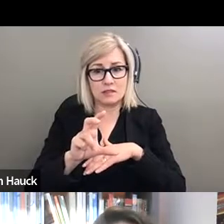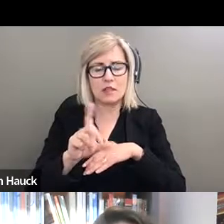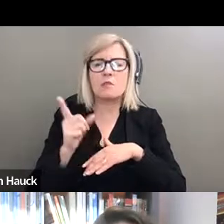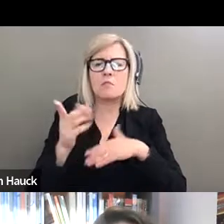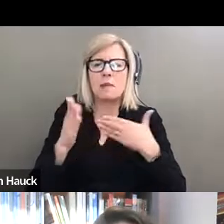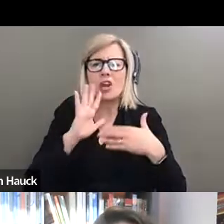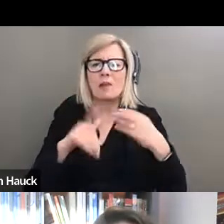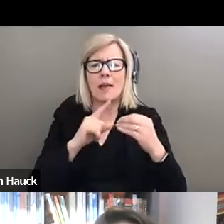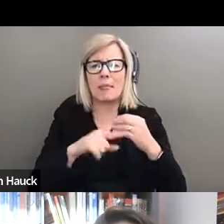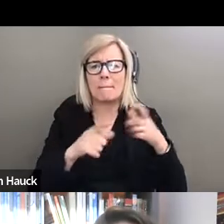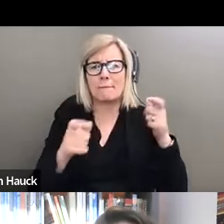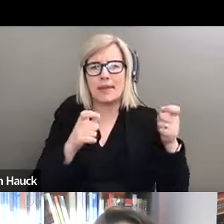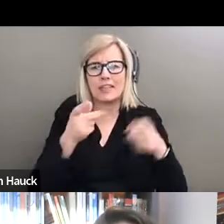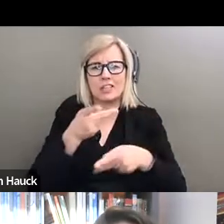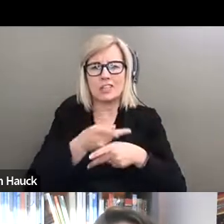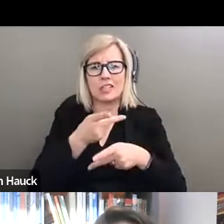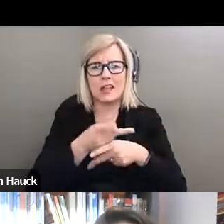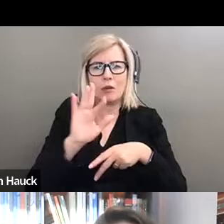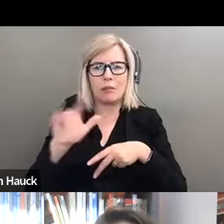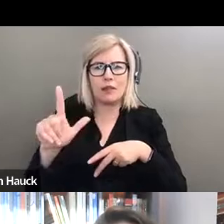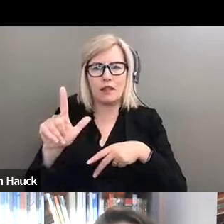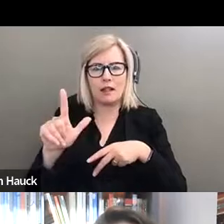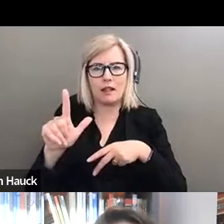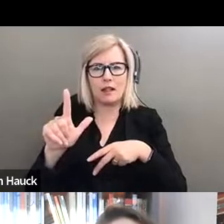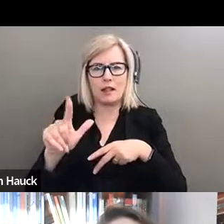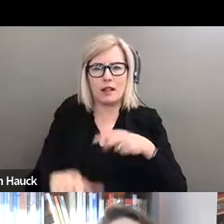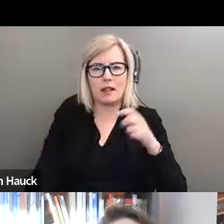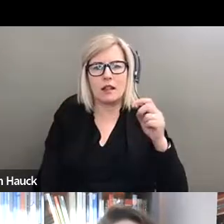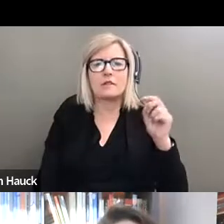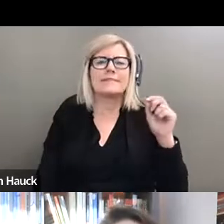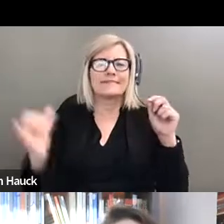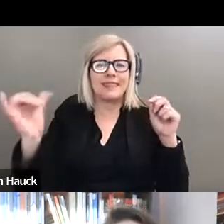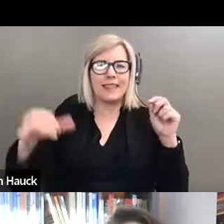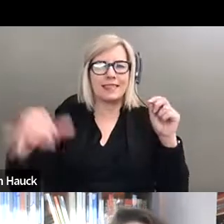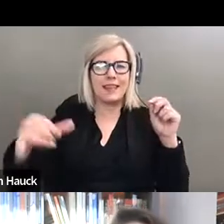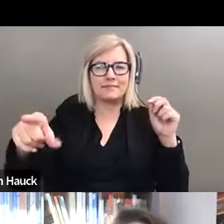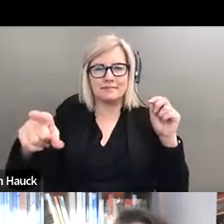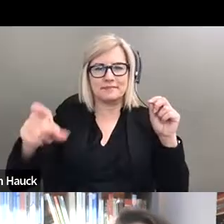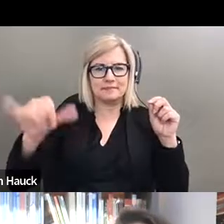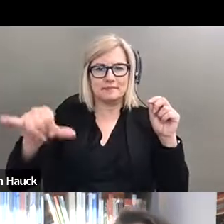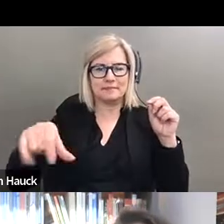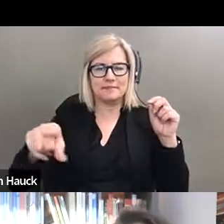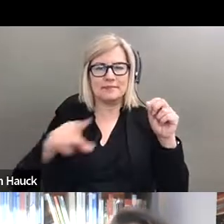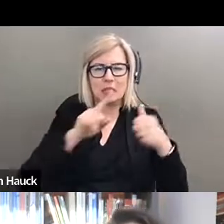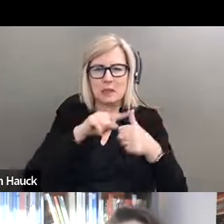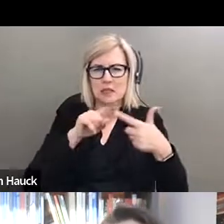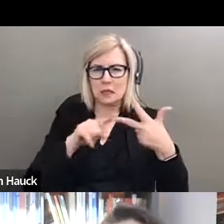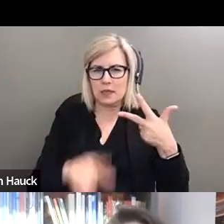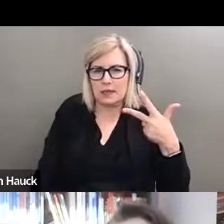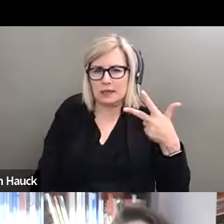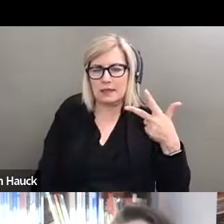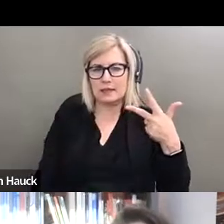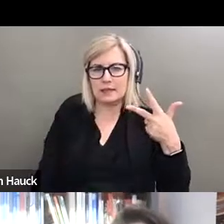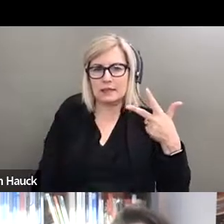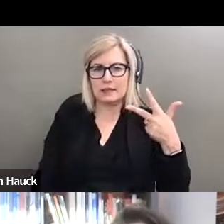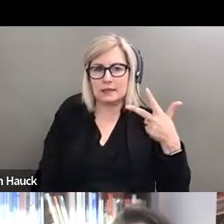talking about the managed care bills that are usually out there. That was it. There was like 3 separate ones.